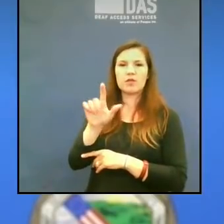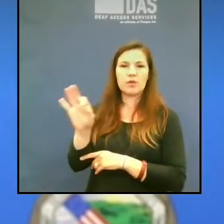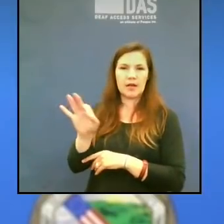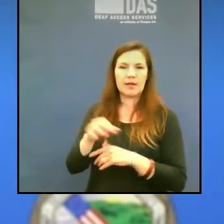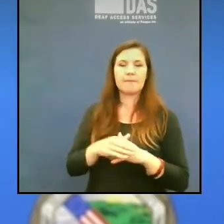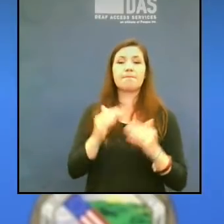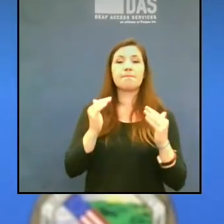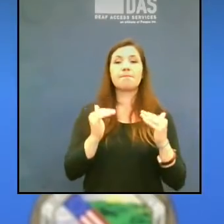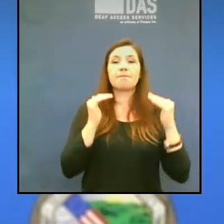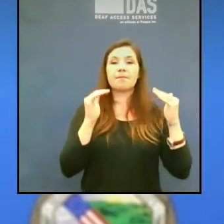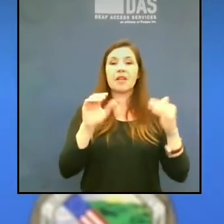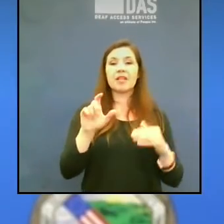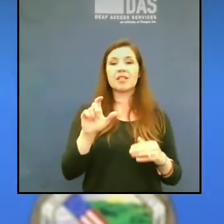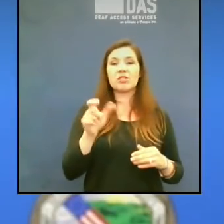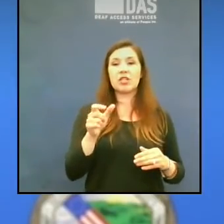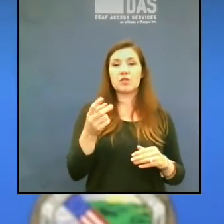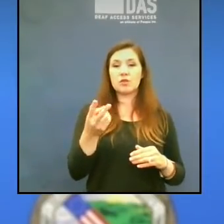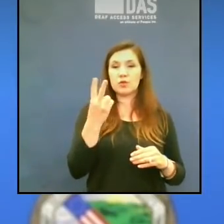Leanne Stuck from Channel 2.